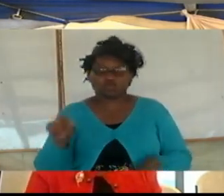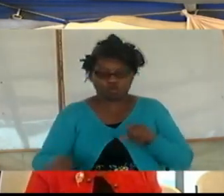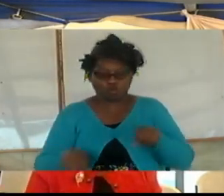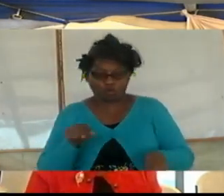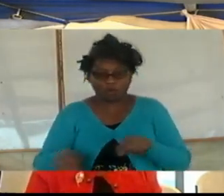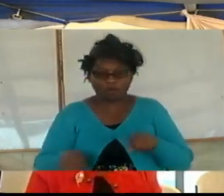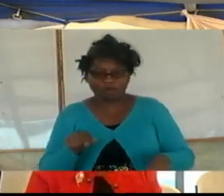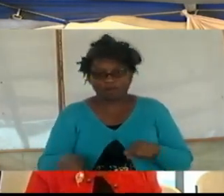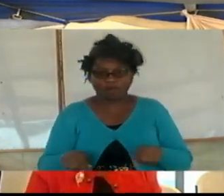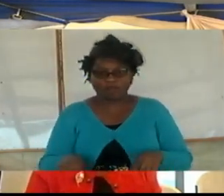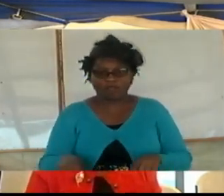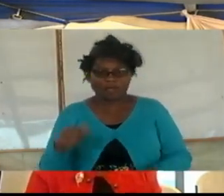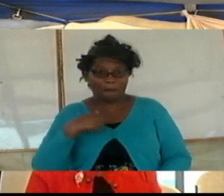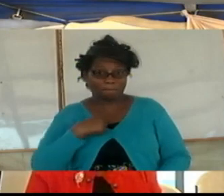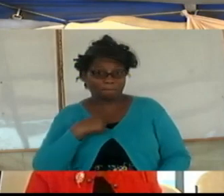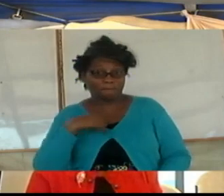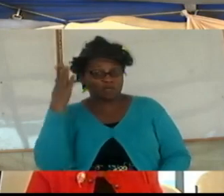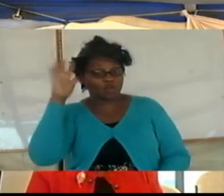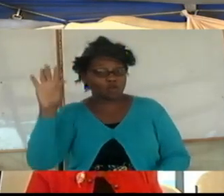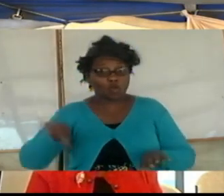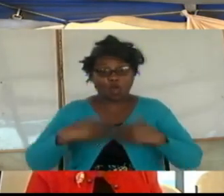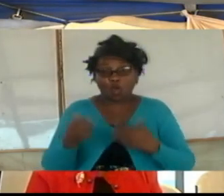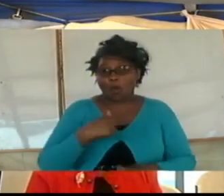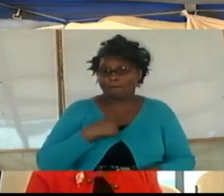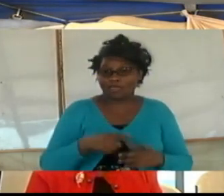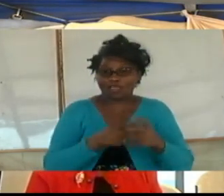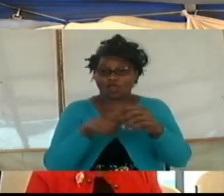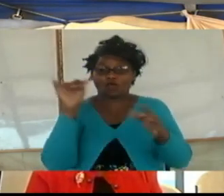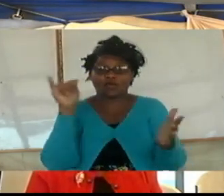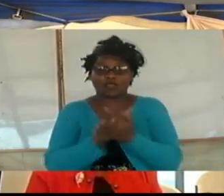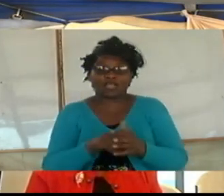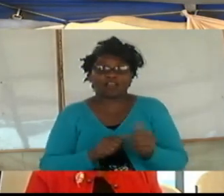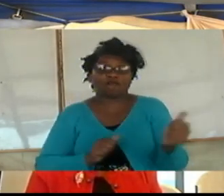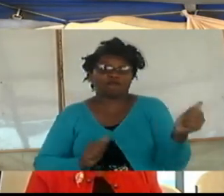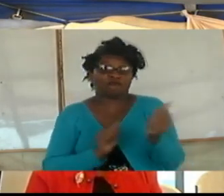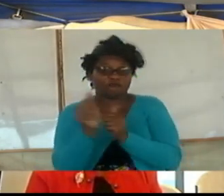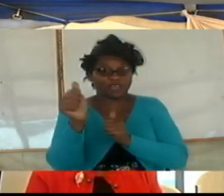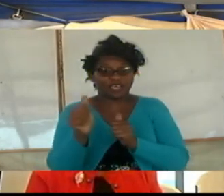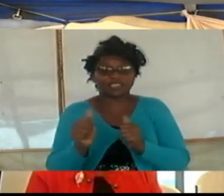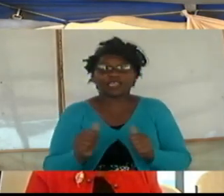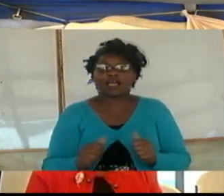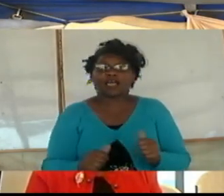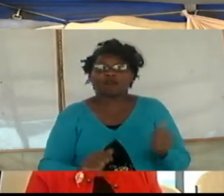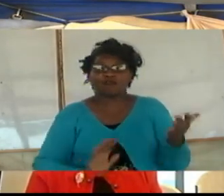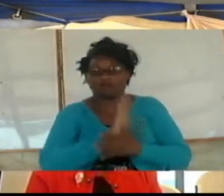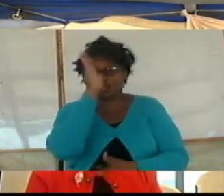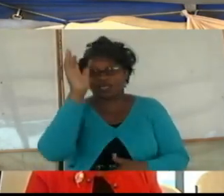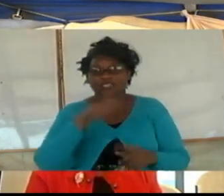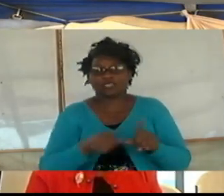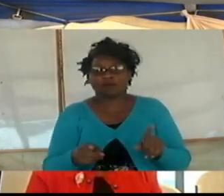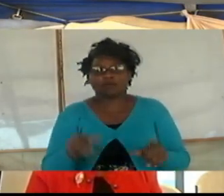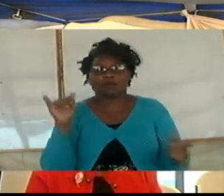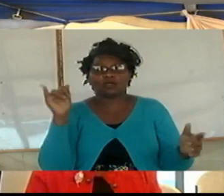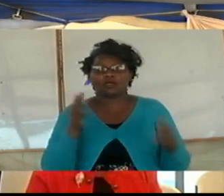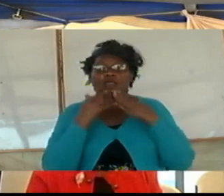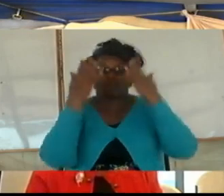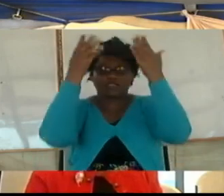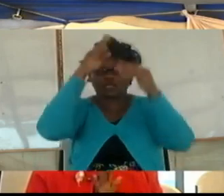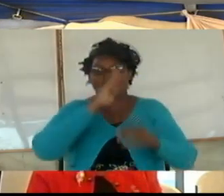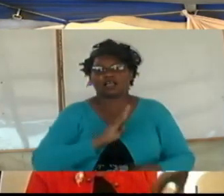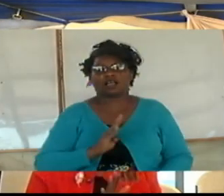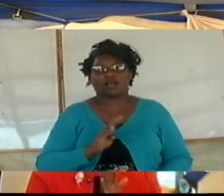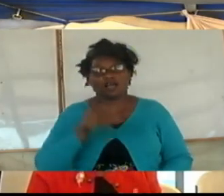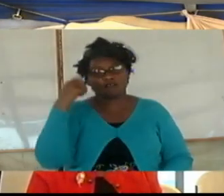fast, but I managed to escape. And I want to thank God for that, because that could have been my full stop right there. And I have to give thanks for that.